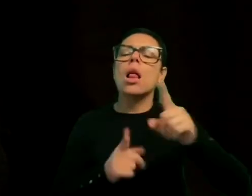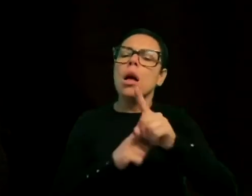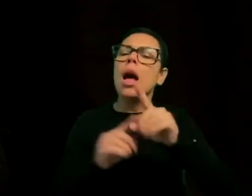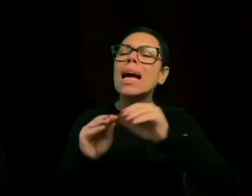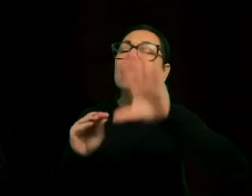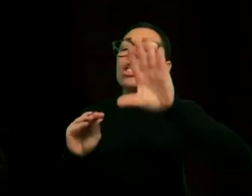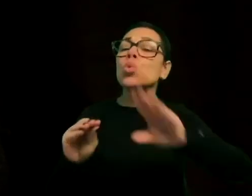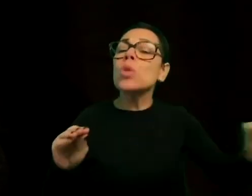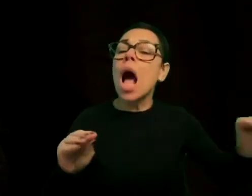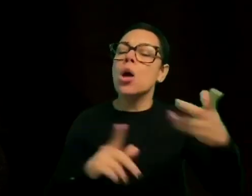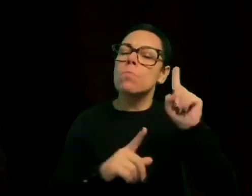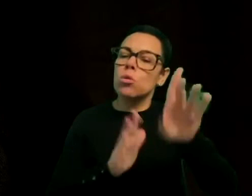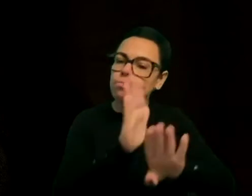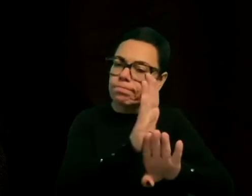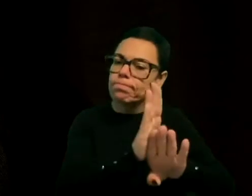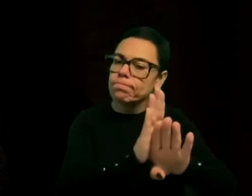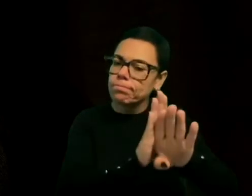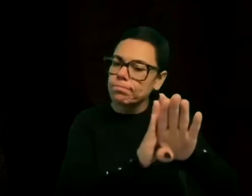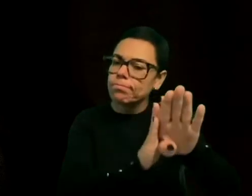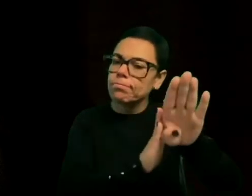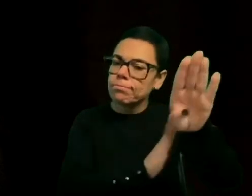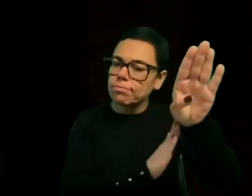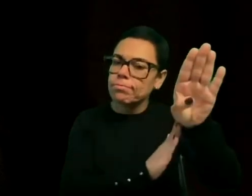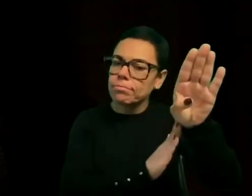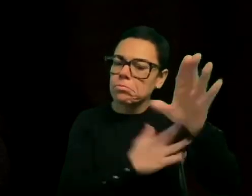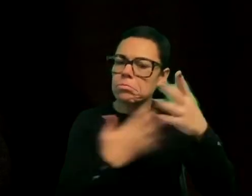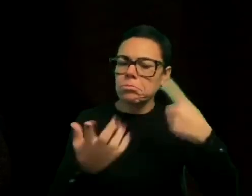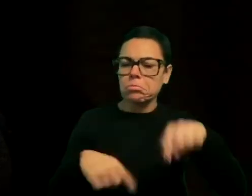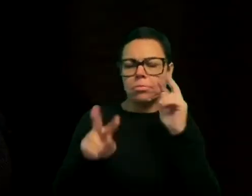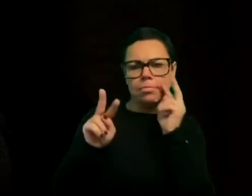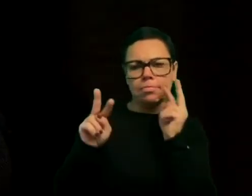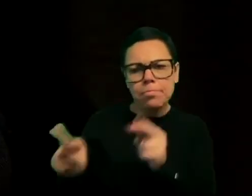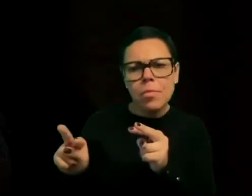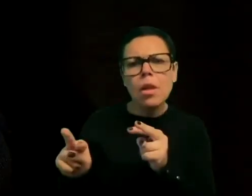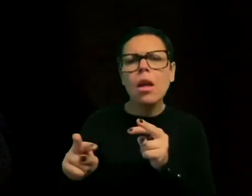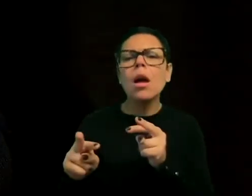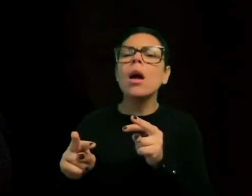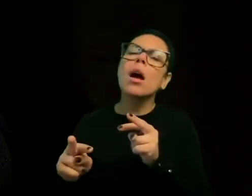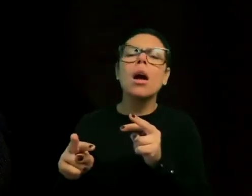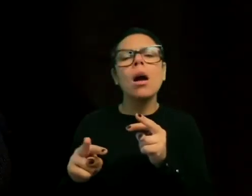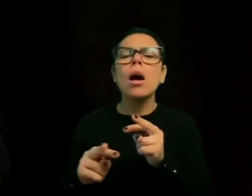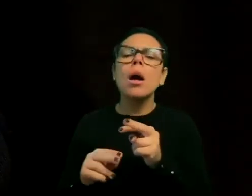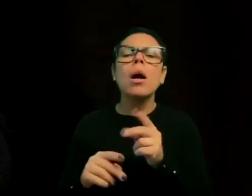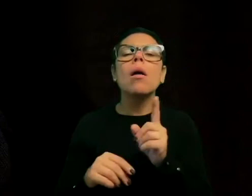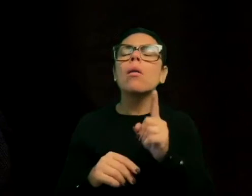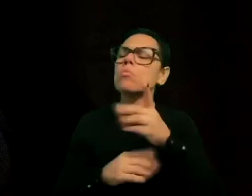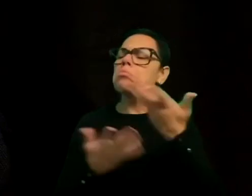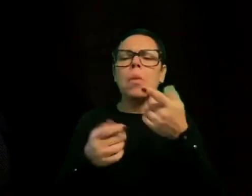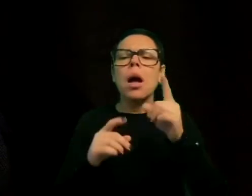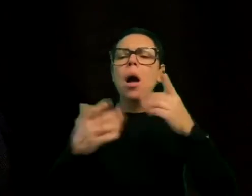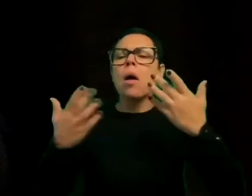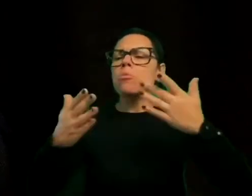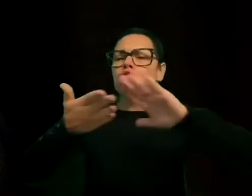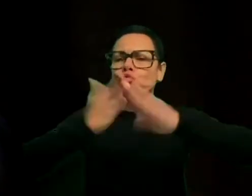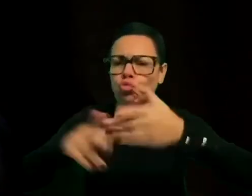see initiatives happening at local level in municipalities, where some